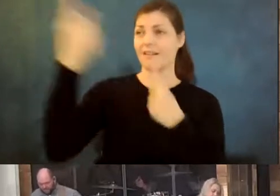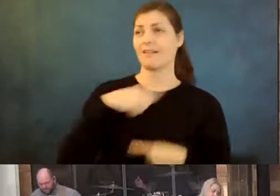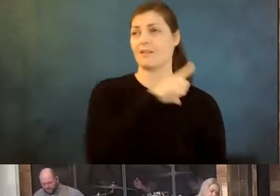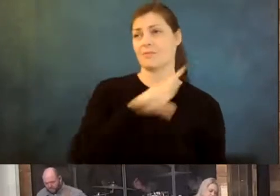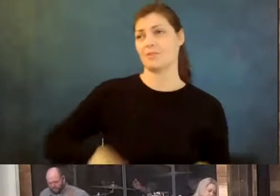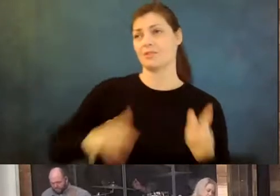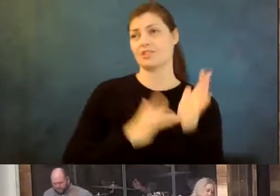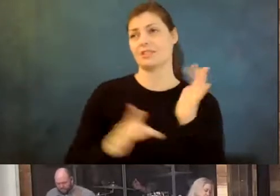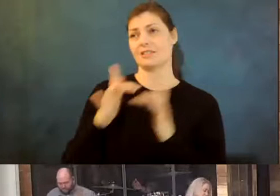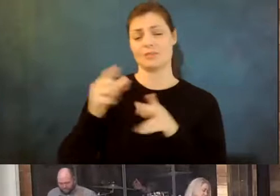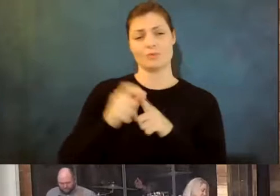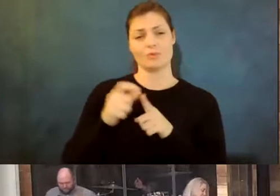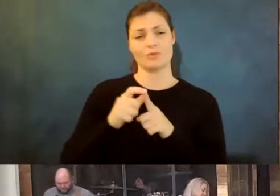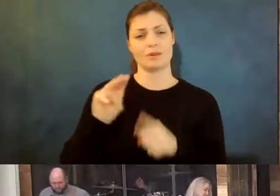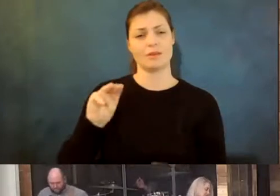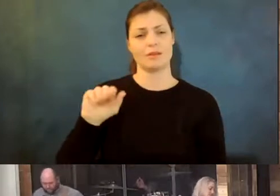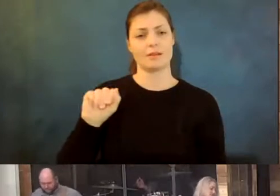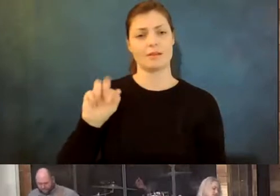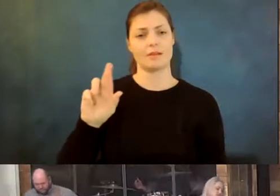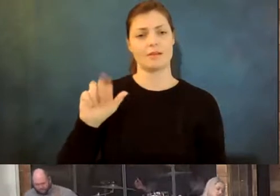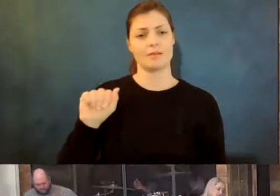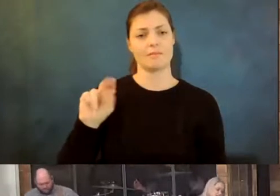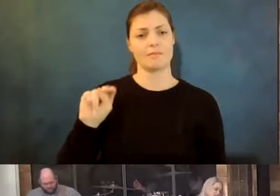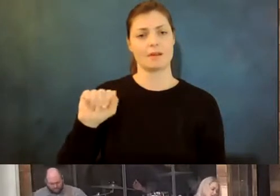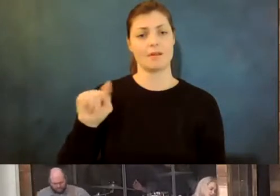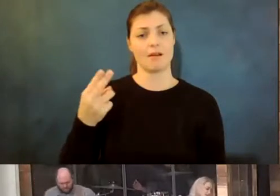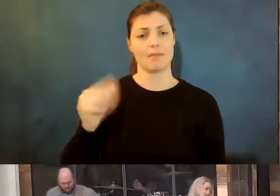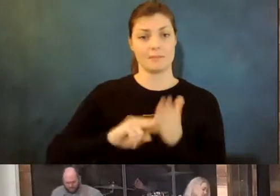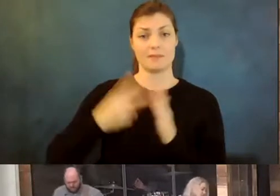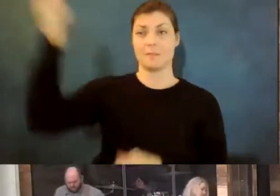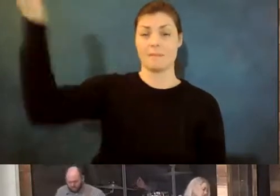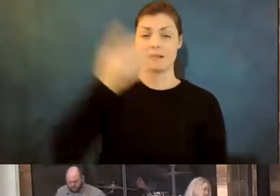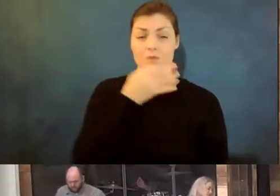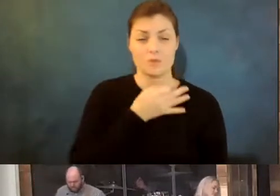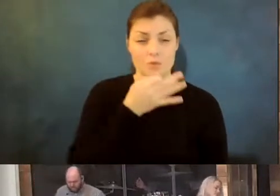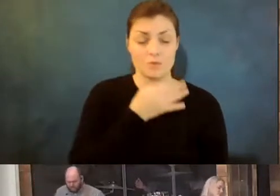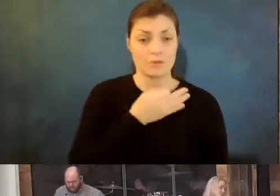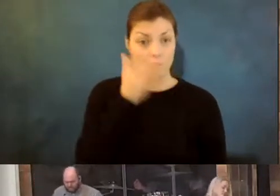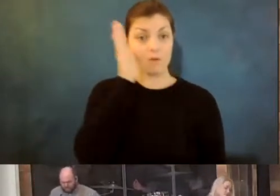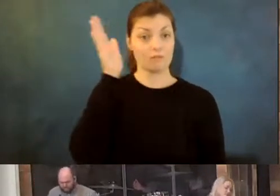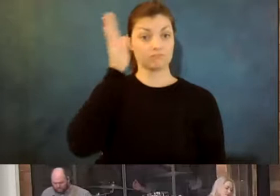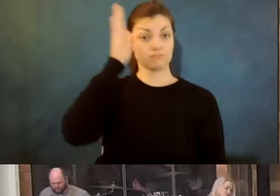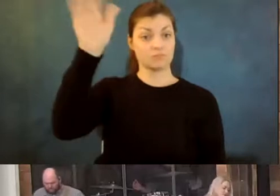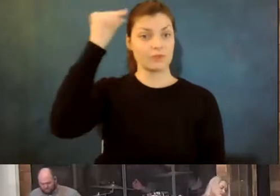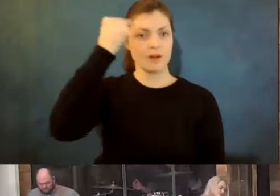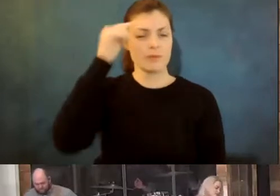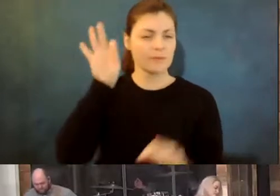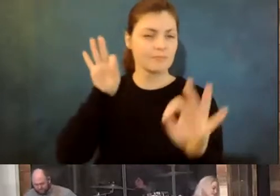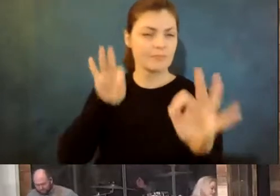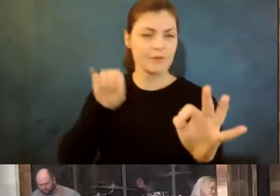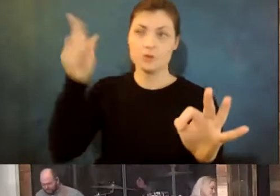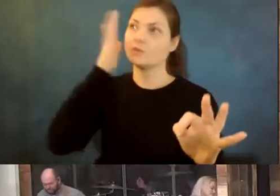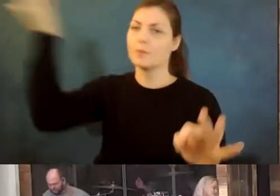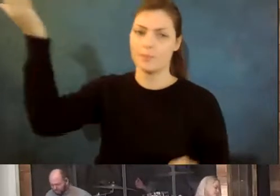Jesus, Maranatha, set things right. Lord, there will be a government that will be perfect, and you're going to bring